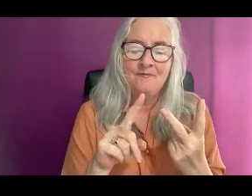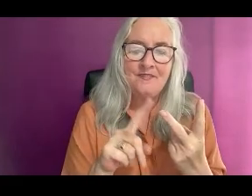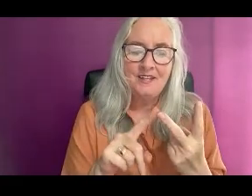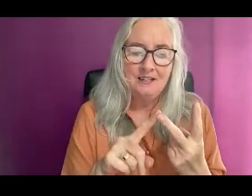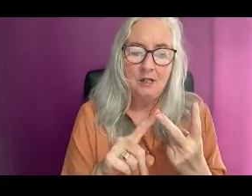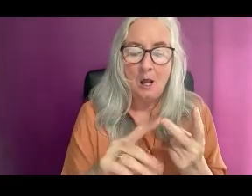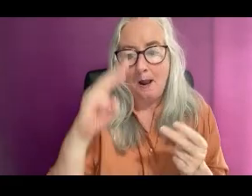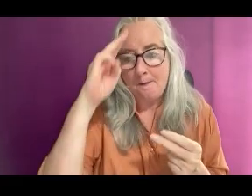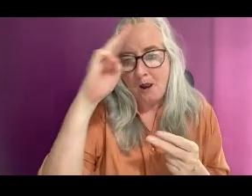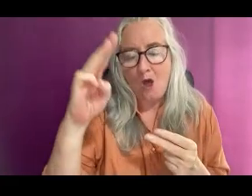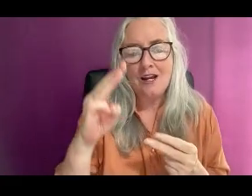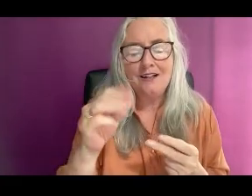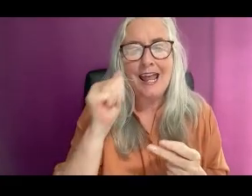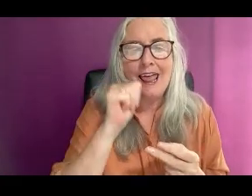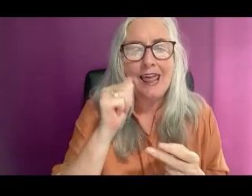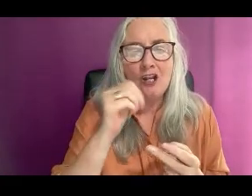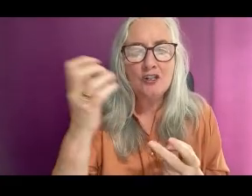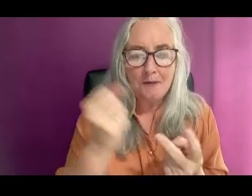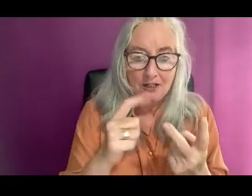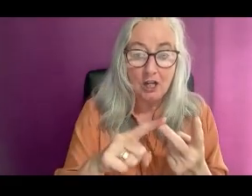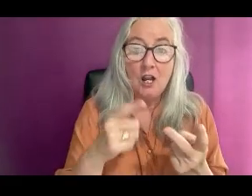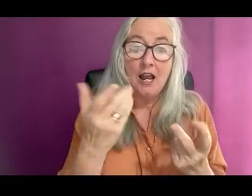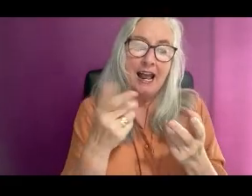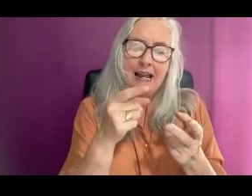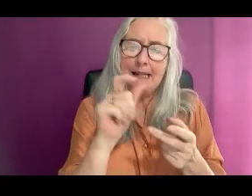employer eligibility, that has been slightly expanded.